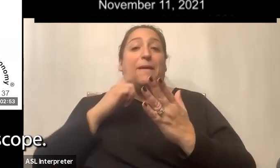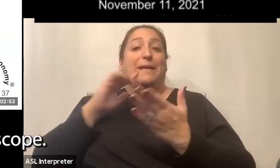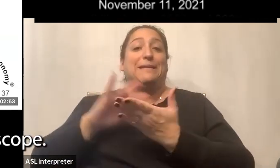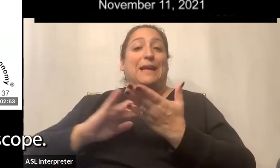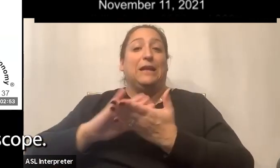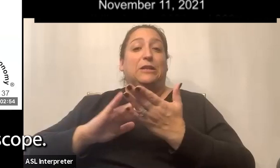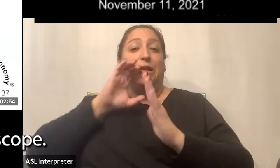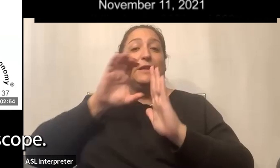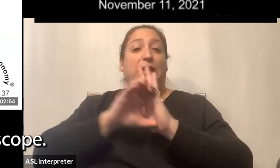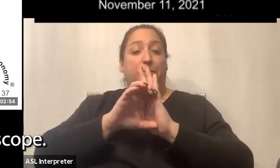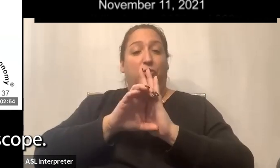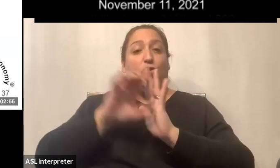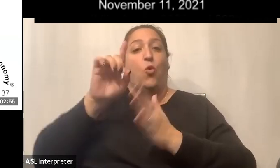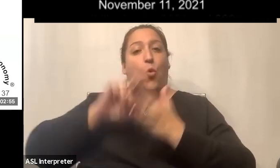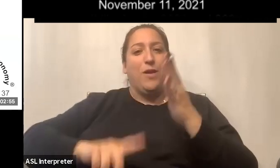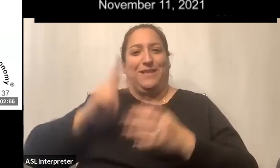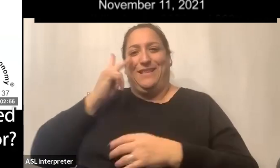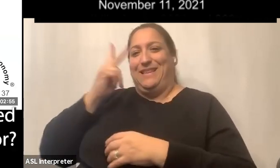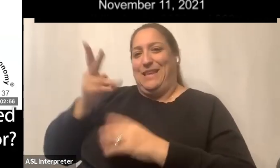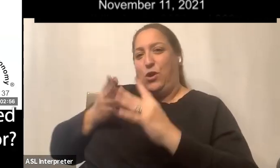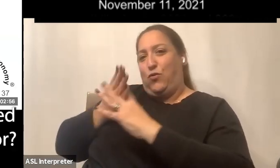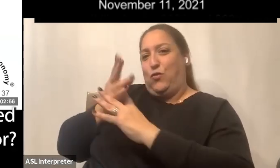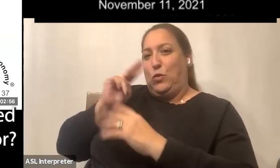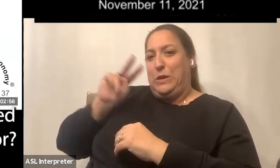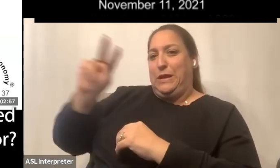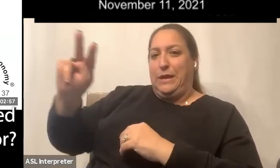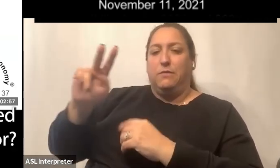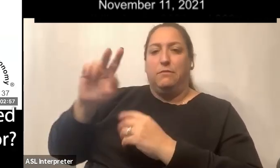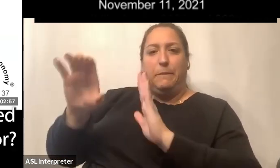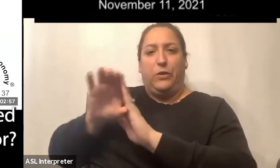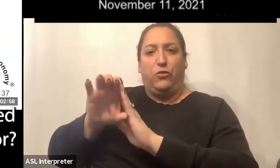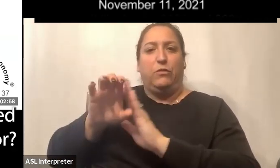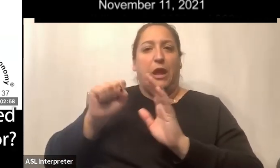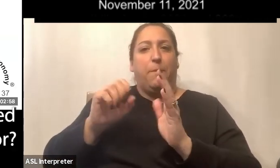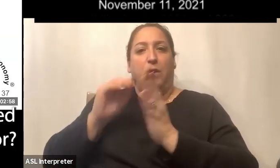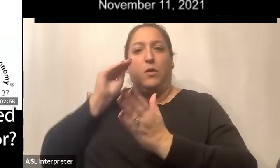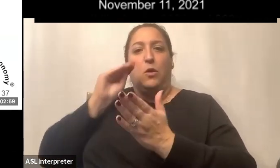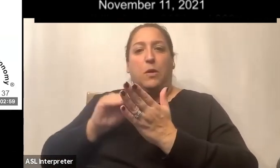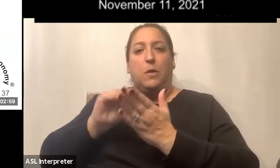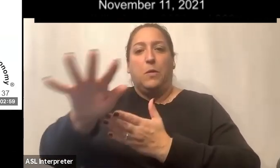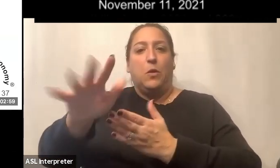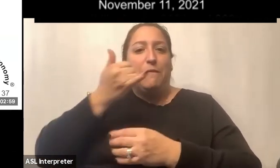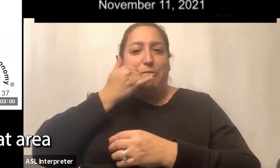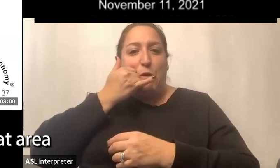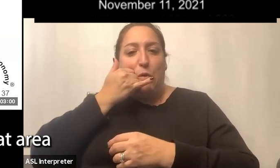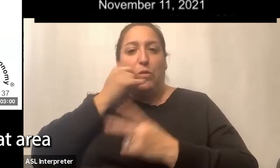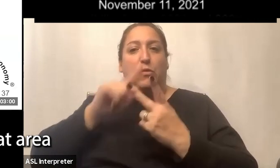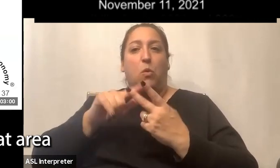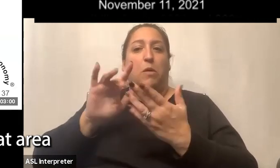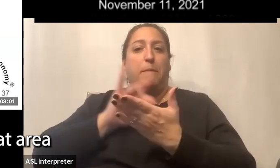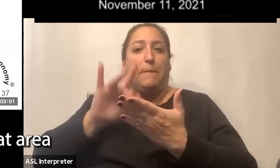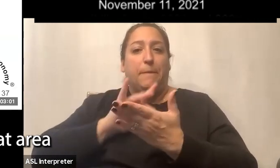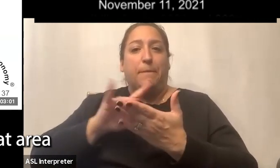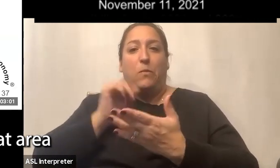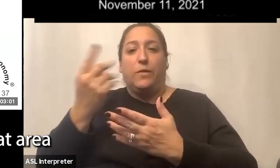of the object being viewed through the telescope. Could the image be projected onto a cell phone or monitor? And again, if